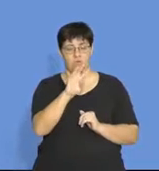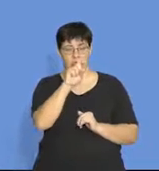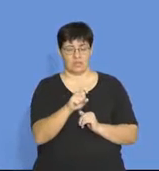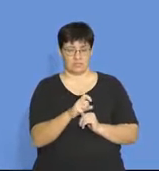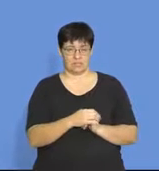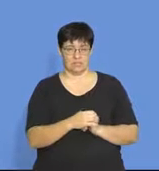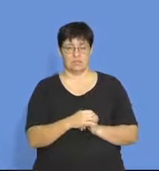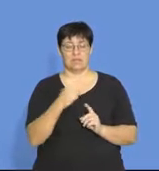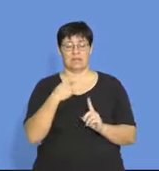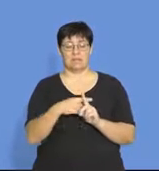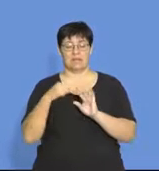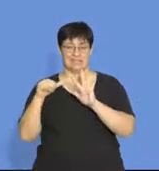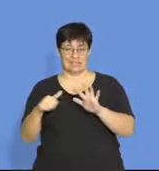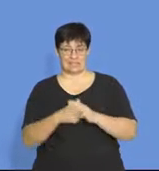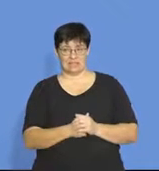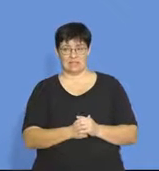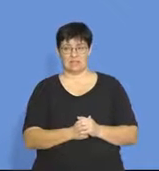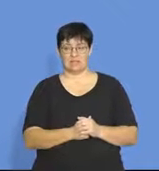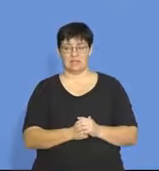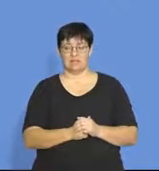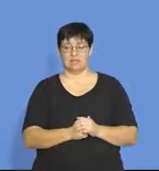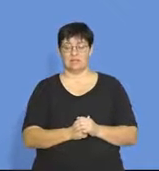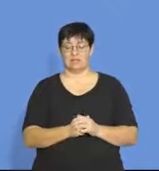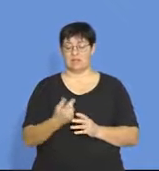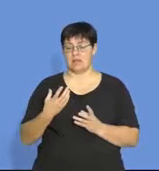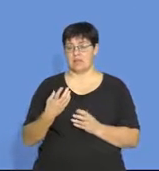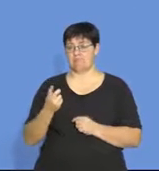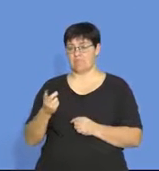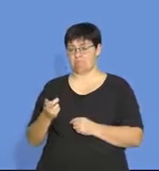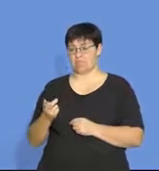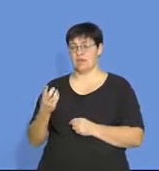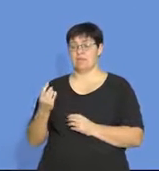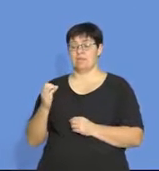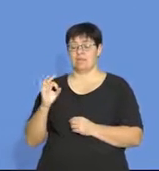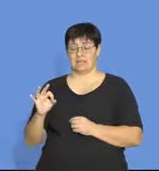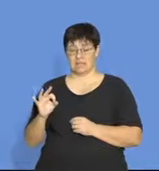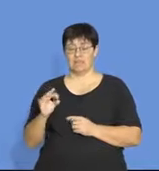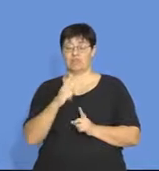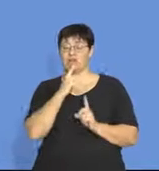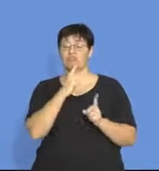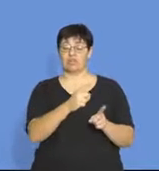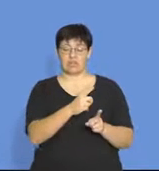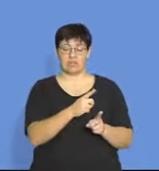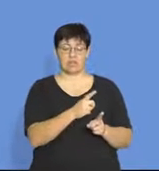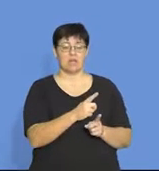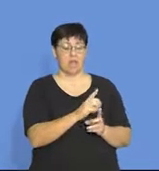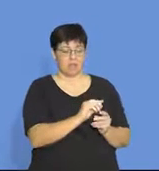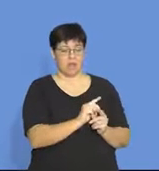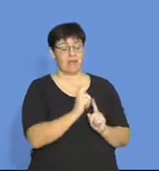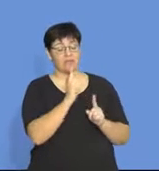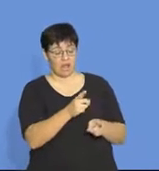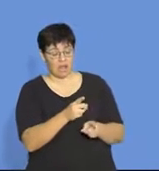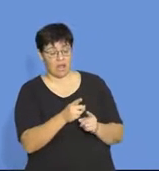negative 4x plus 6. And then remember, the instruction is